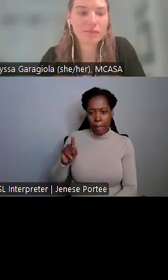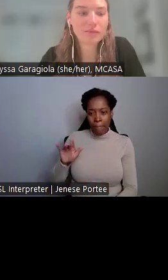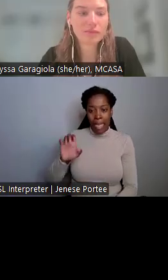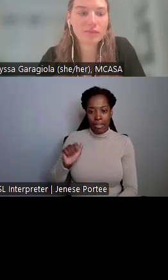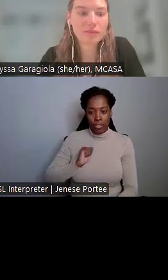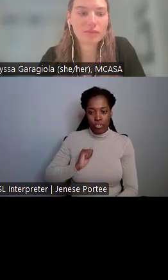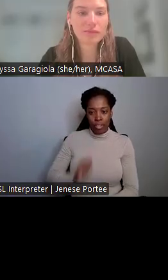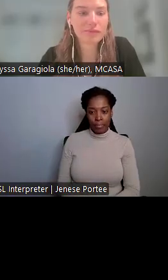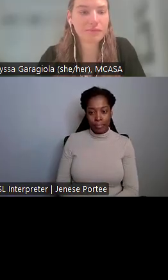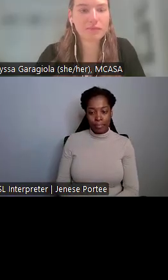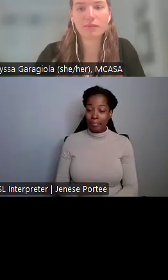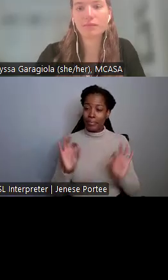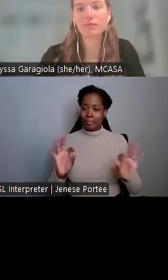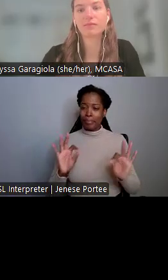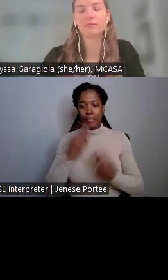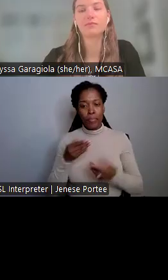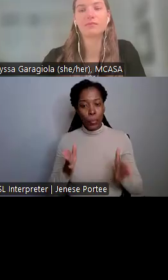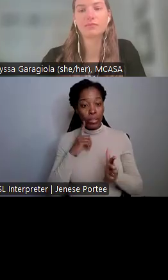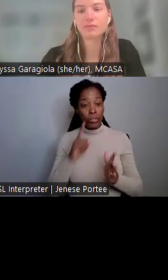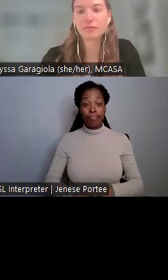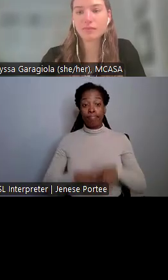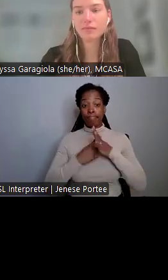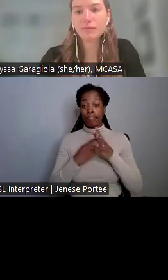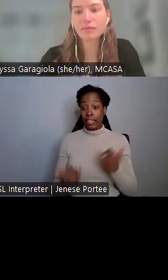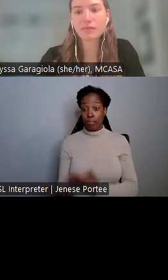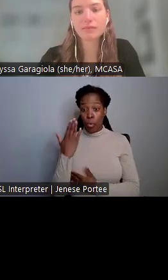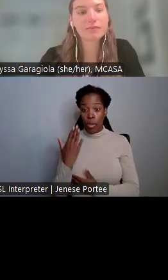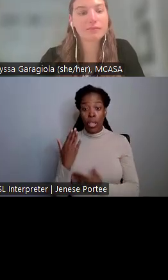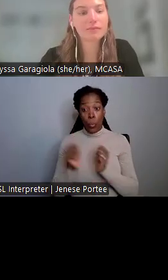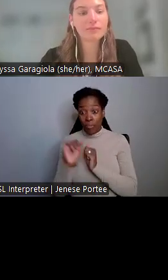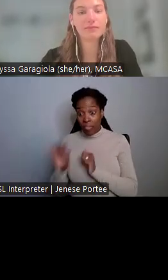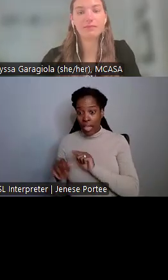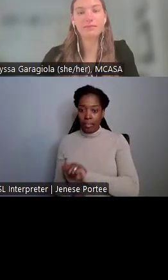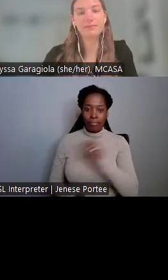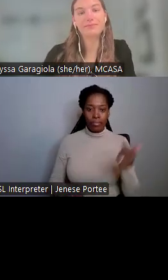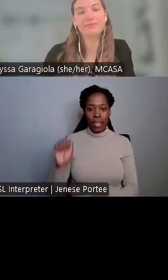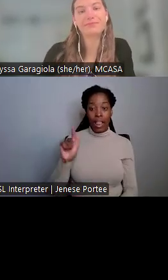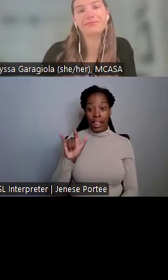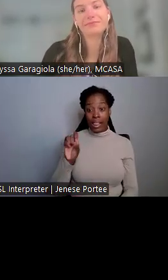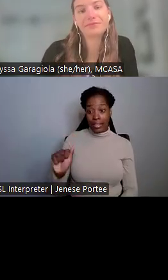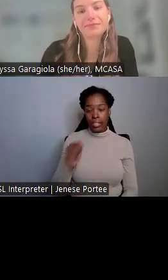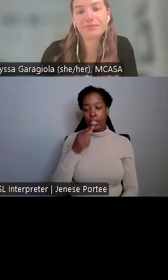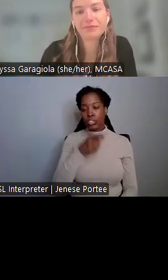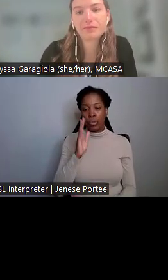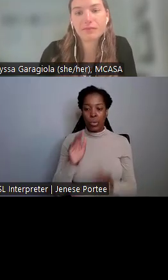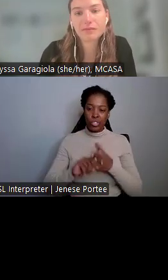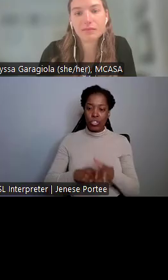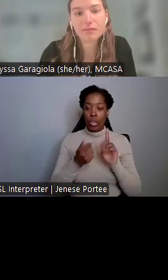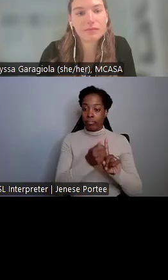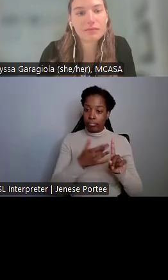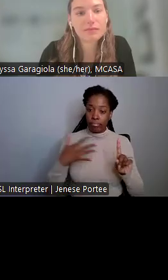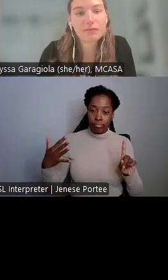get kicked off this morning. And with that, I'm going to turn it over to Alyssa for us to start talking about and really digging into